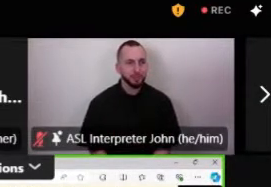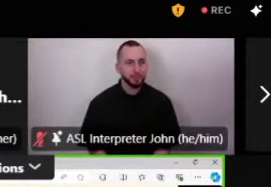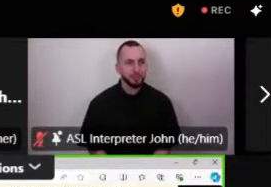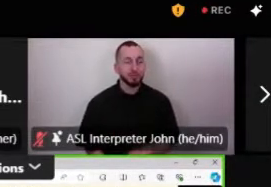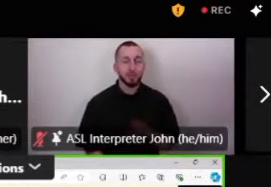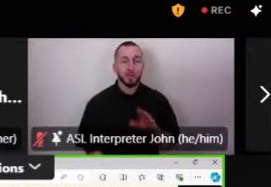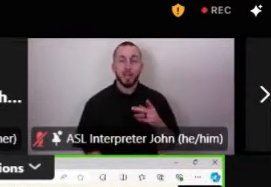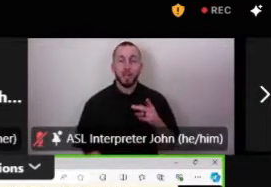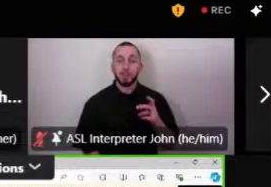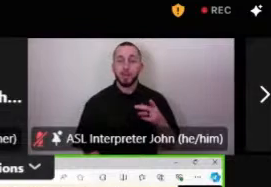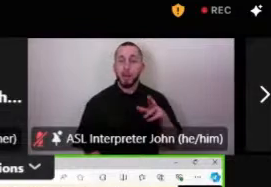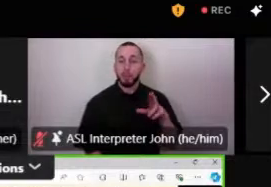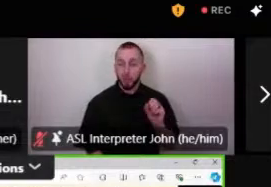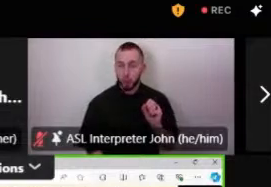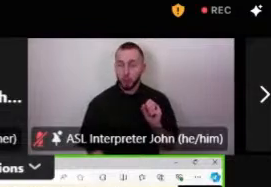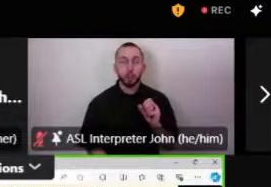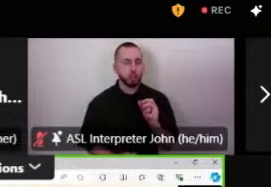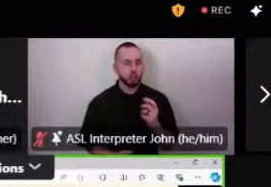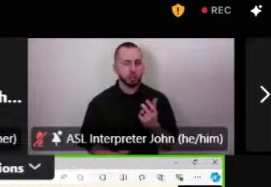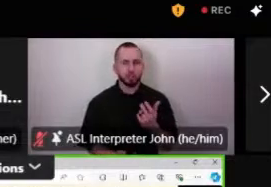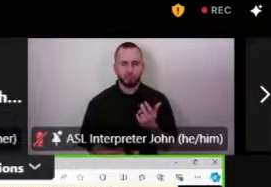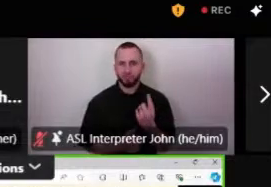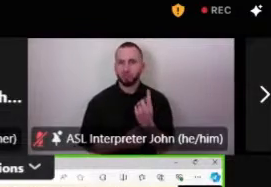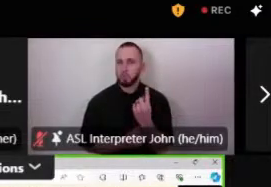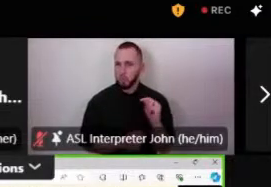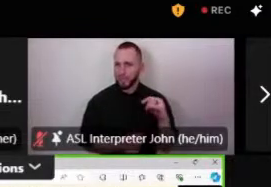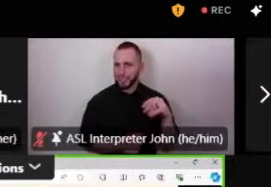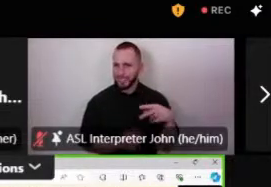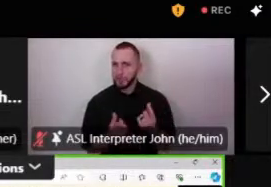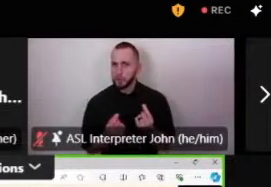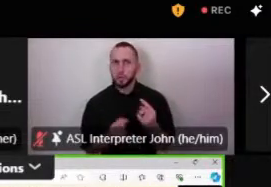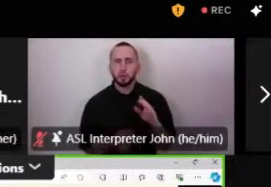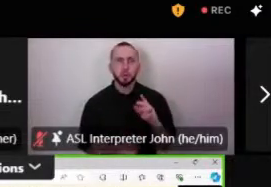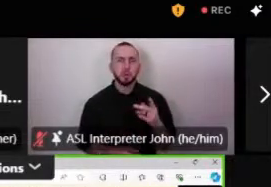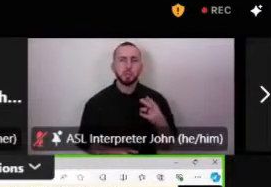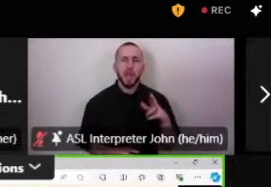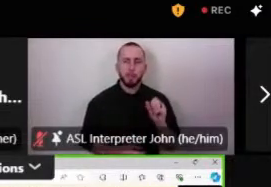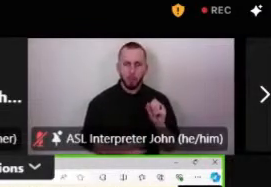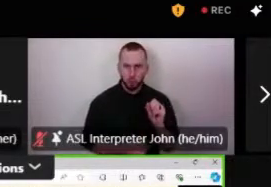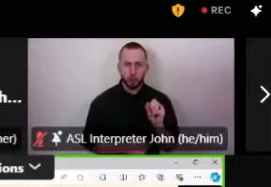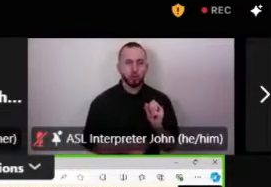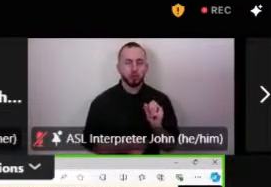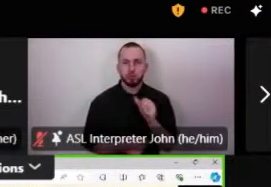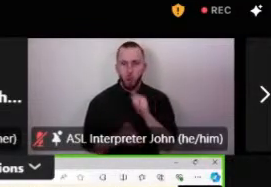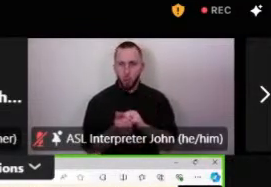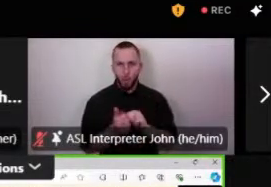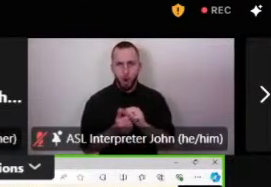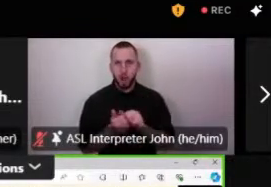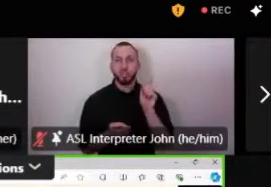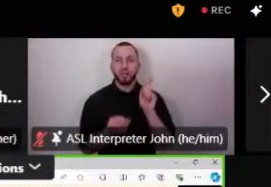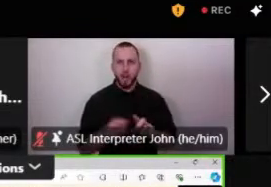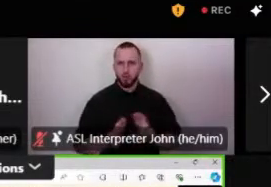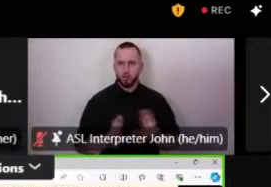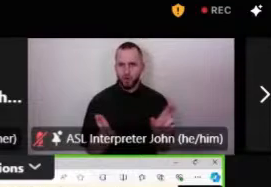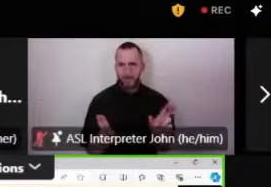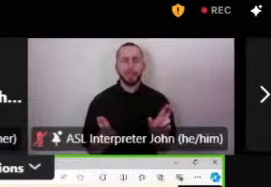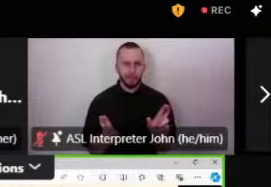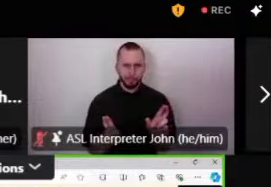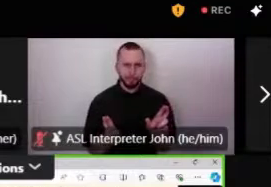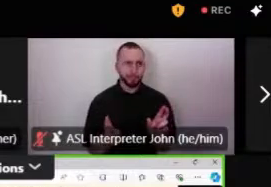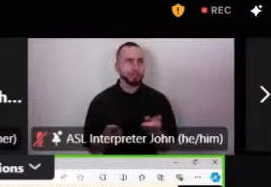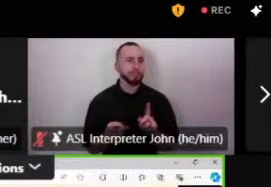Peppers are a really great one. So one tip here is to store peppers unwashed and wash them only when you're ready to cook